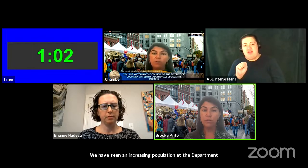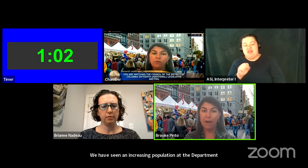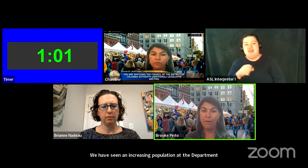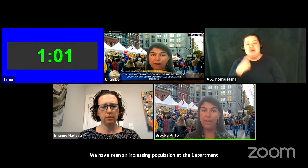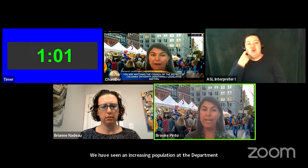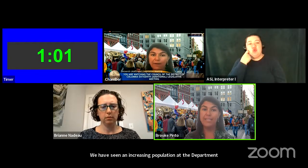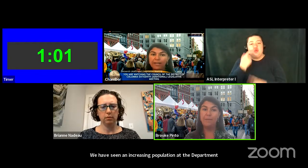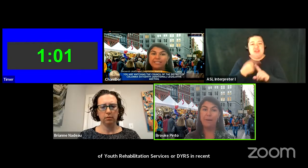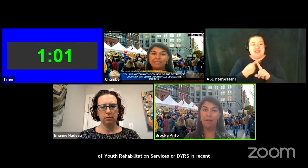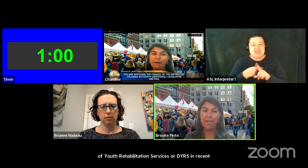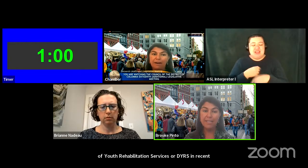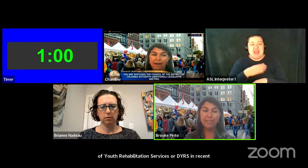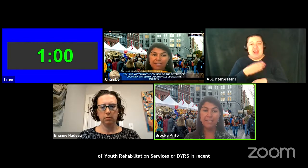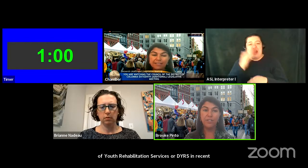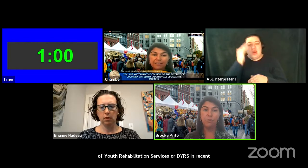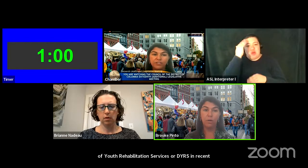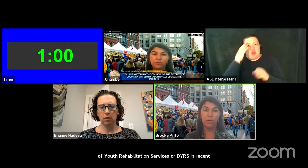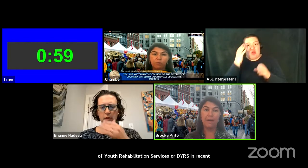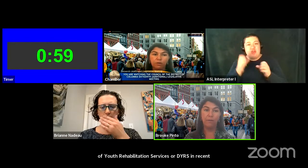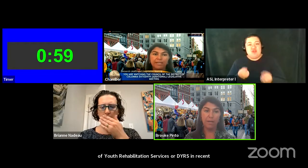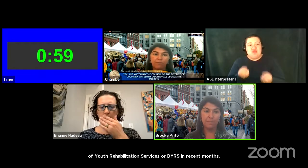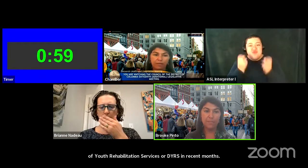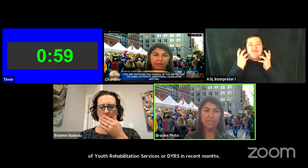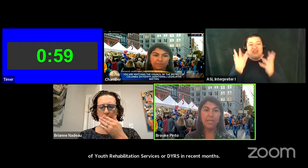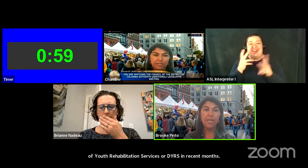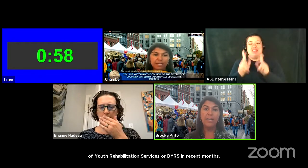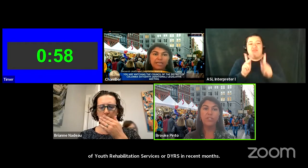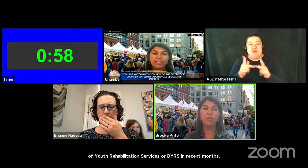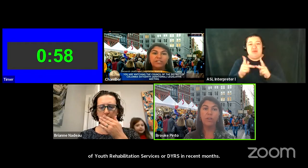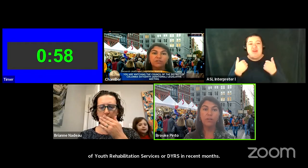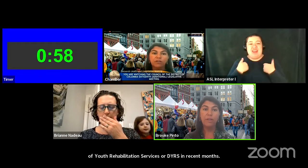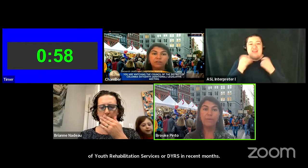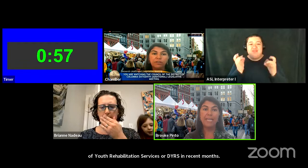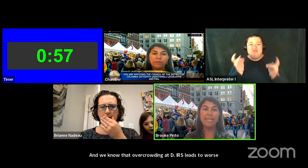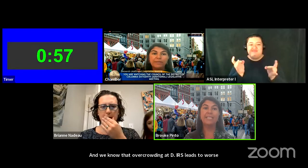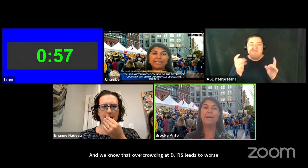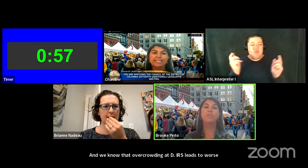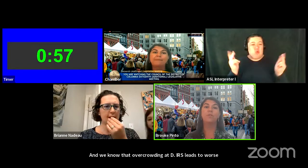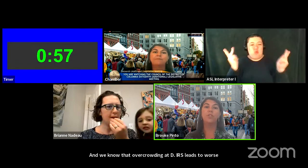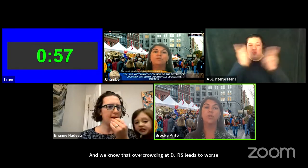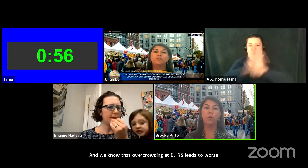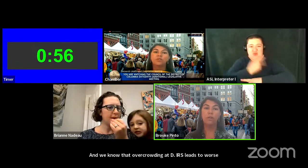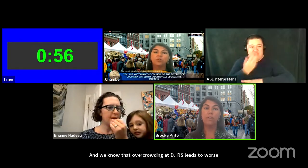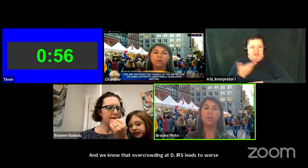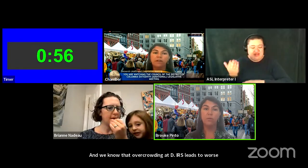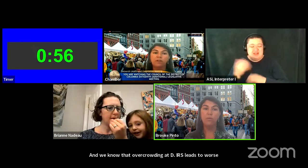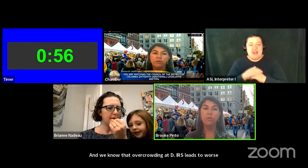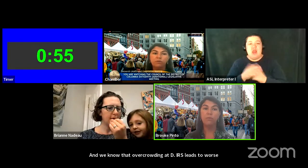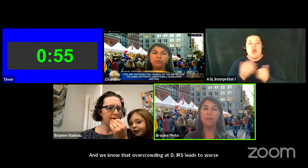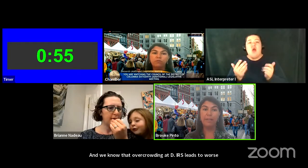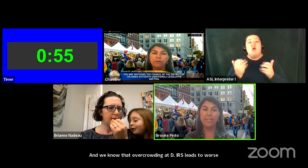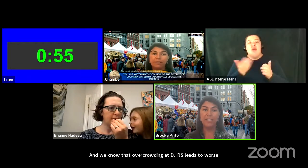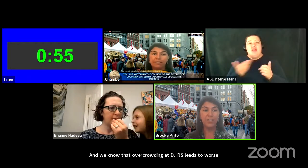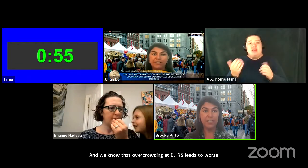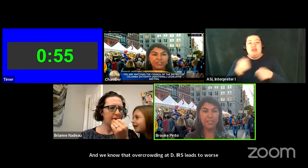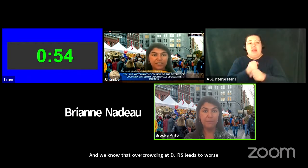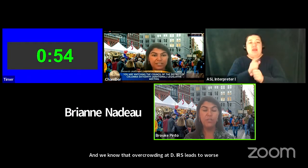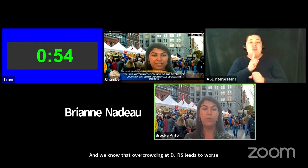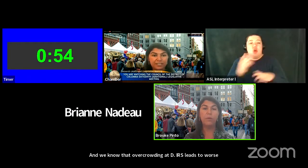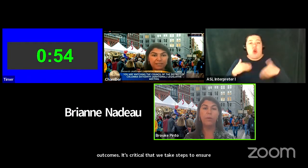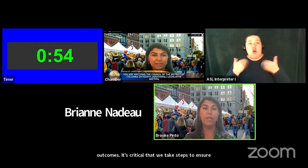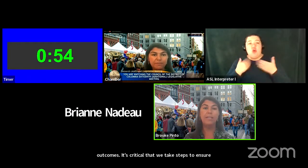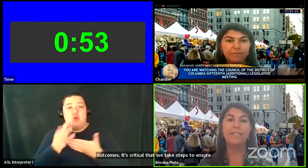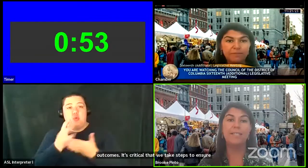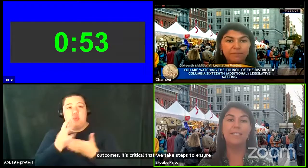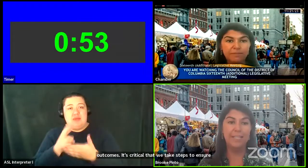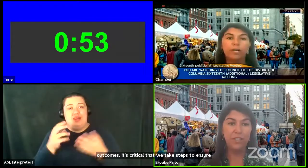that overcrowding at DYRS leads to worse outcomes. It's critical that we take steps to ensure that our youth rehabilitation system is